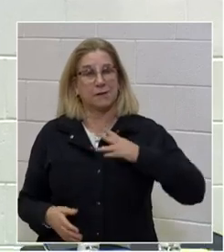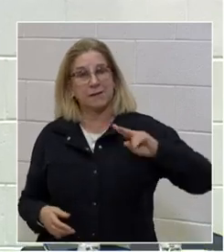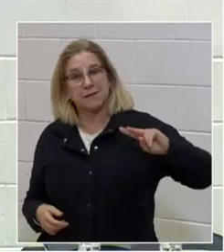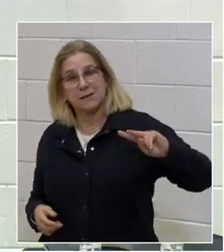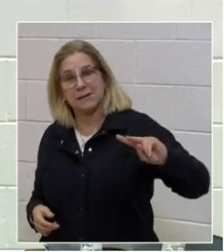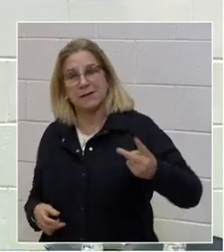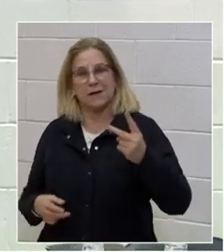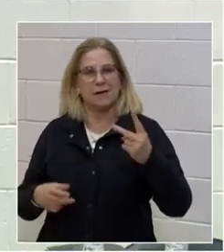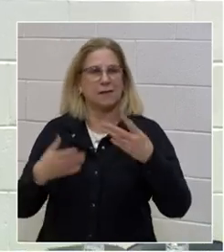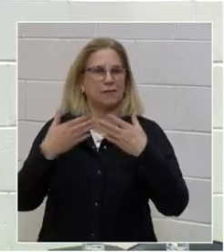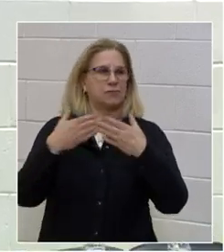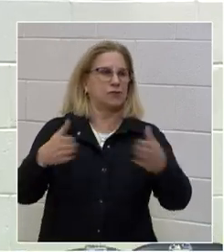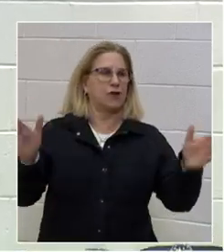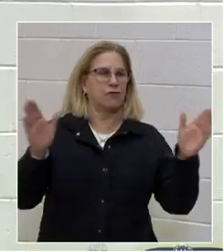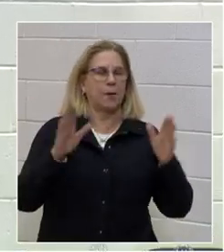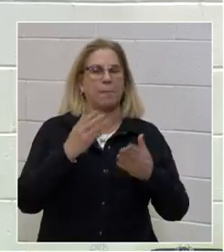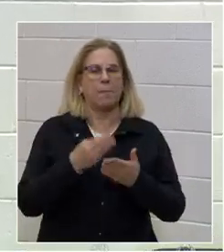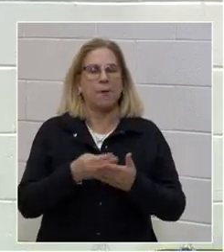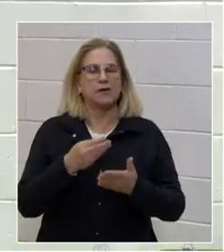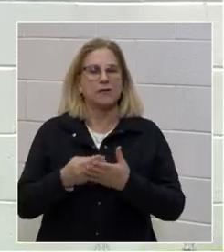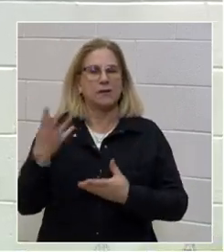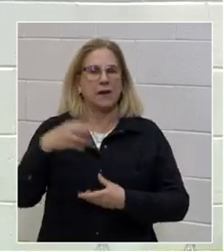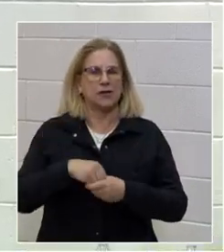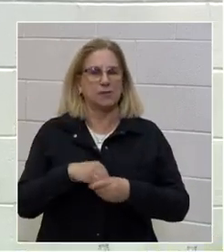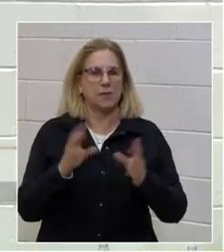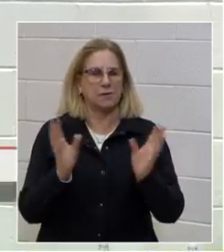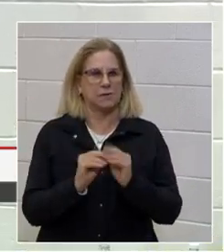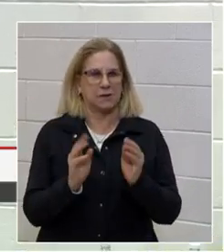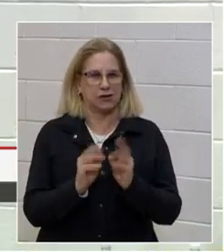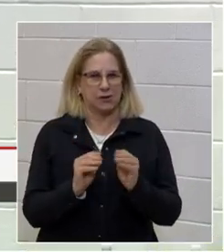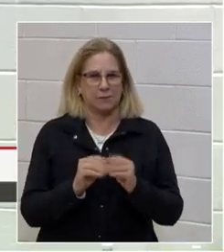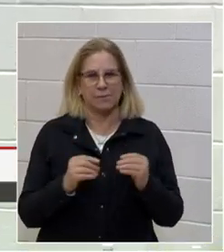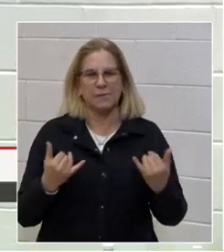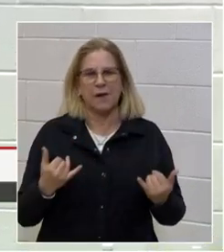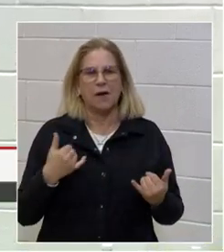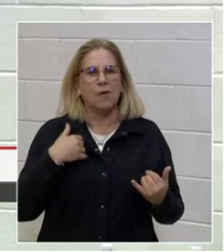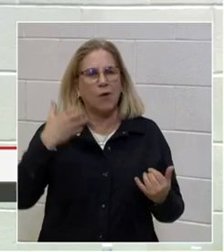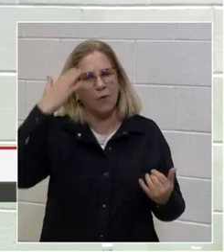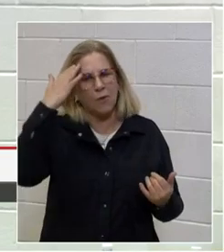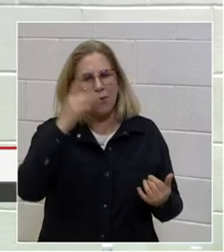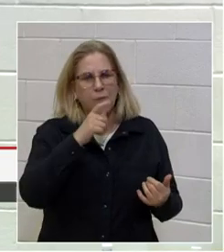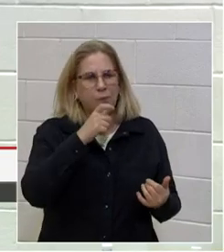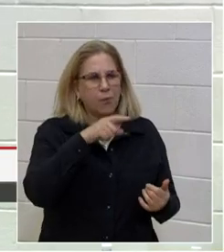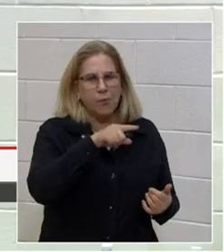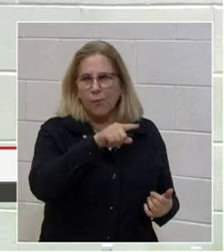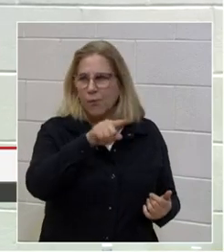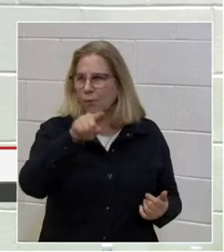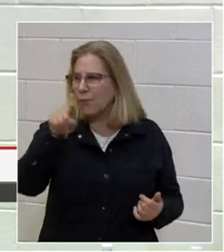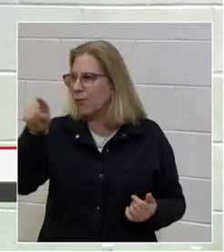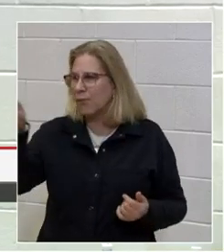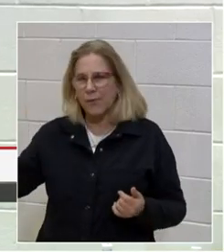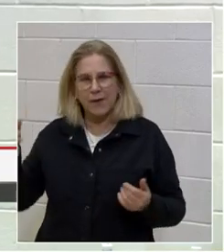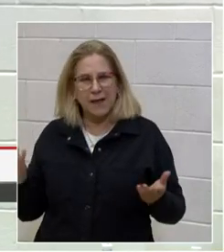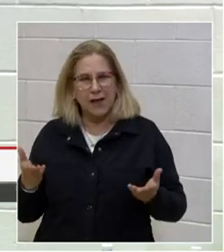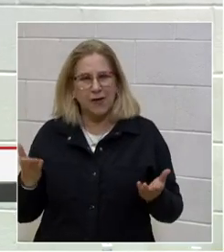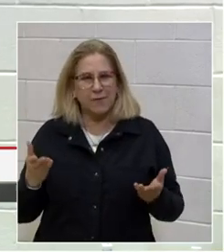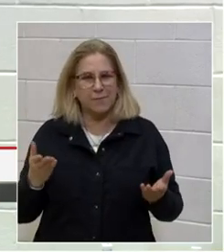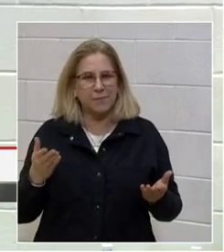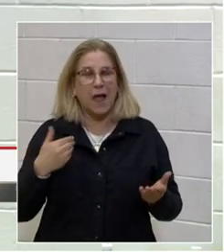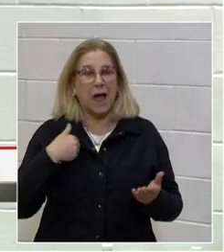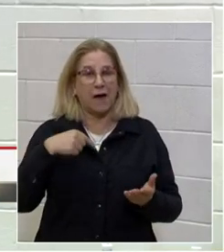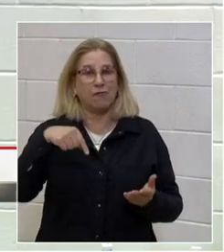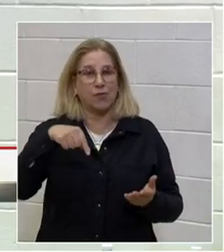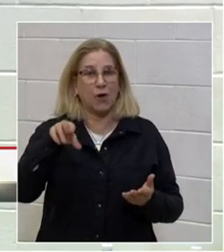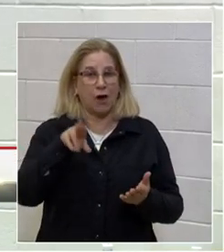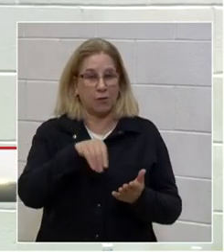of who is in the room. So at your tables, your table captains gave you a QR code, and we're going to switch that system now, and we're just going to